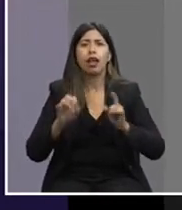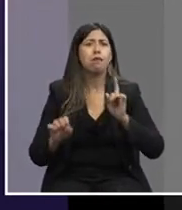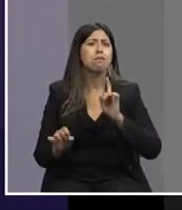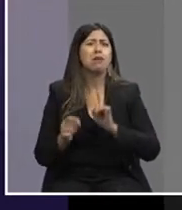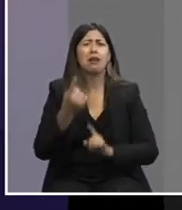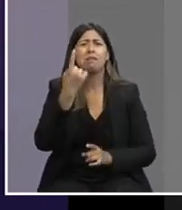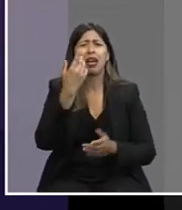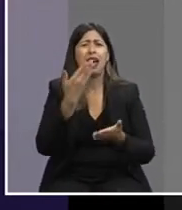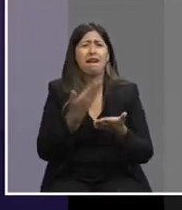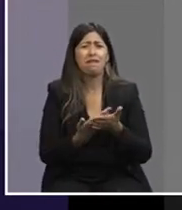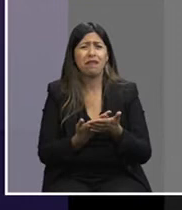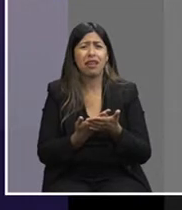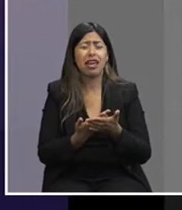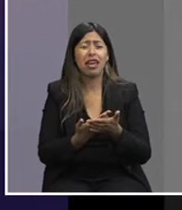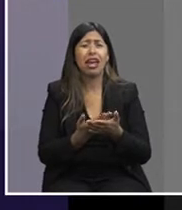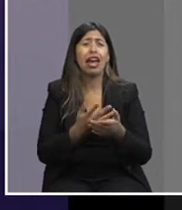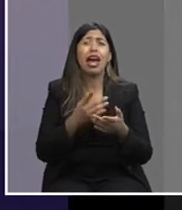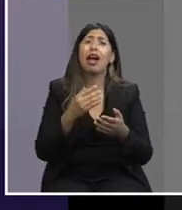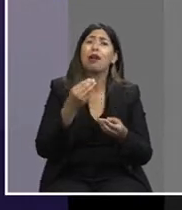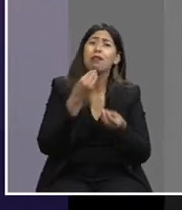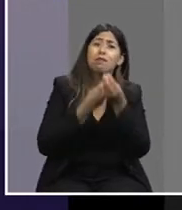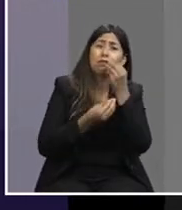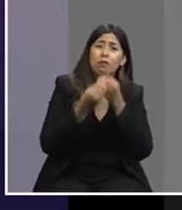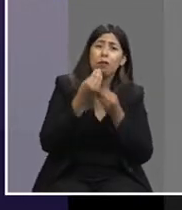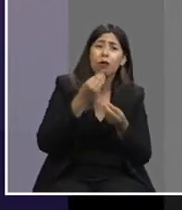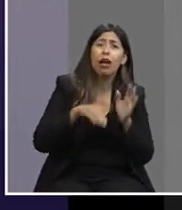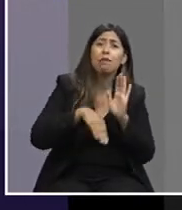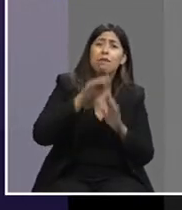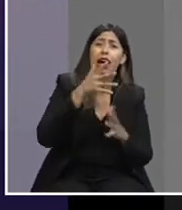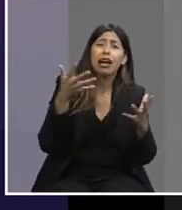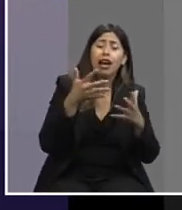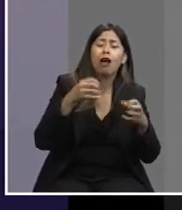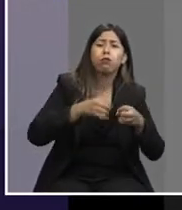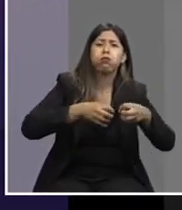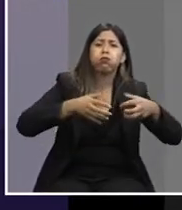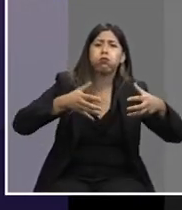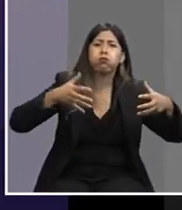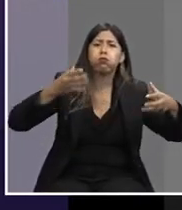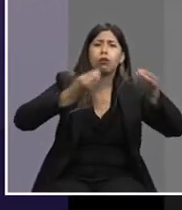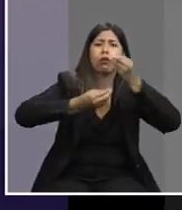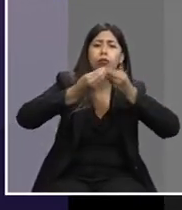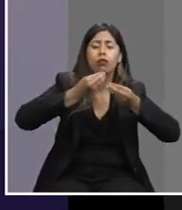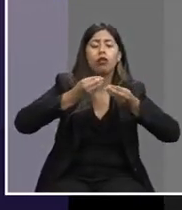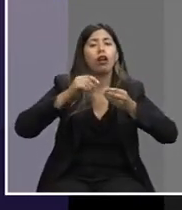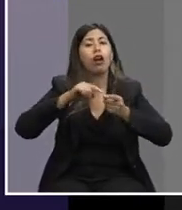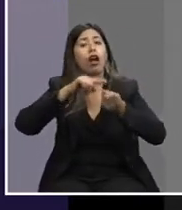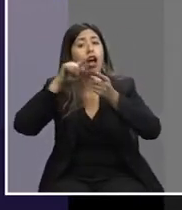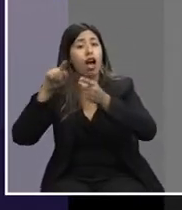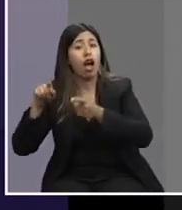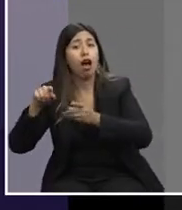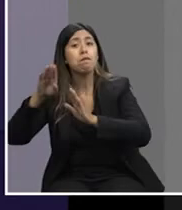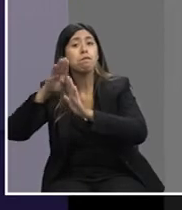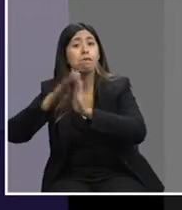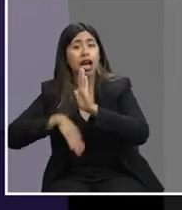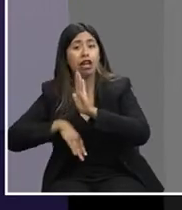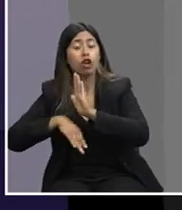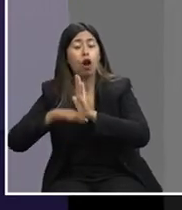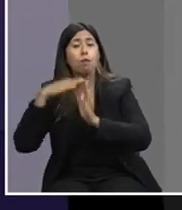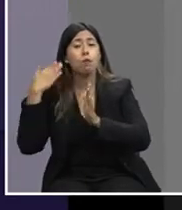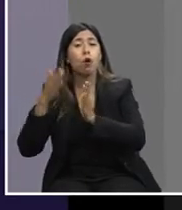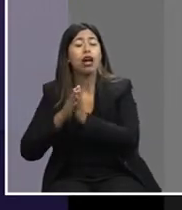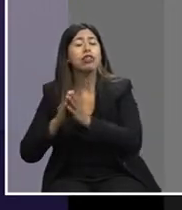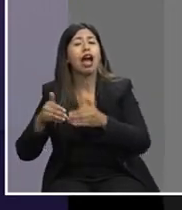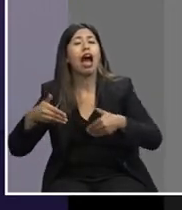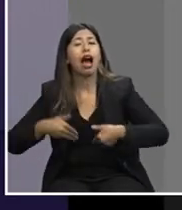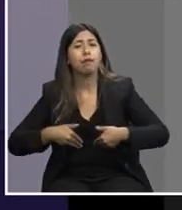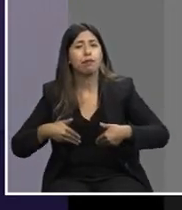global agriculture now emits 24% of the world's total greenhouse gases. Let's turn to the second main desire of our